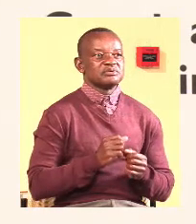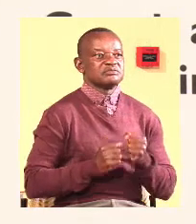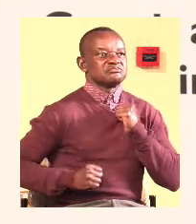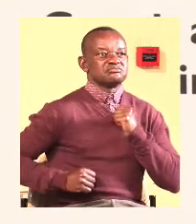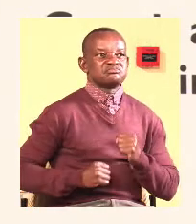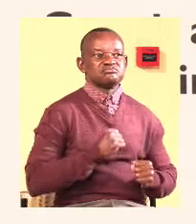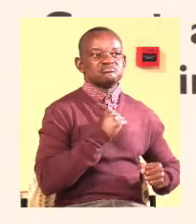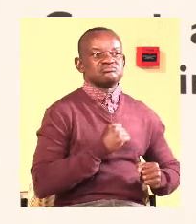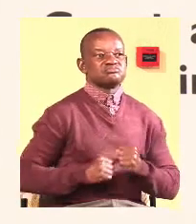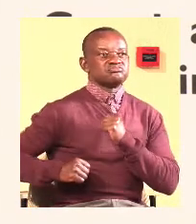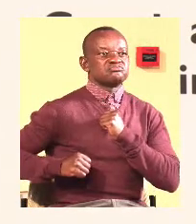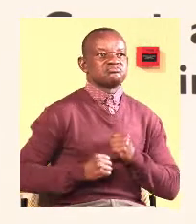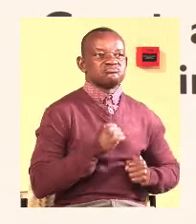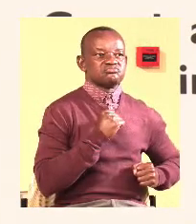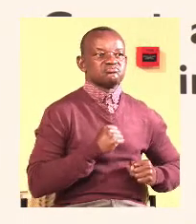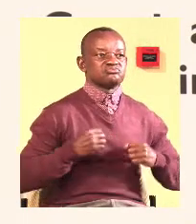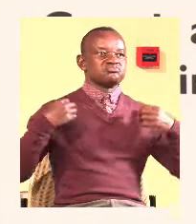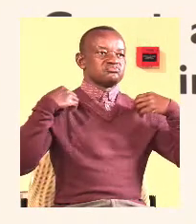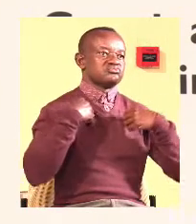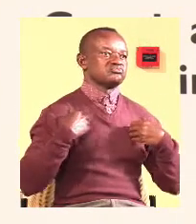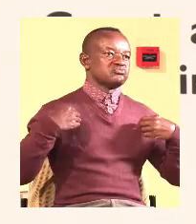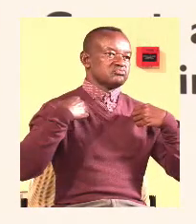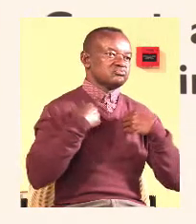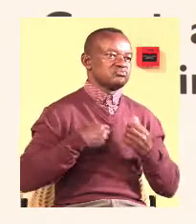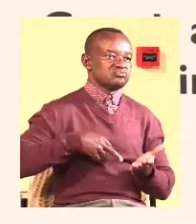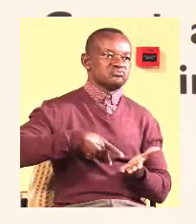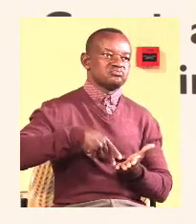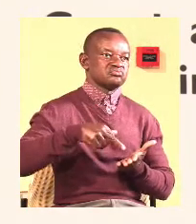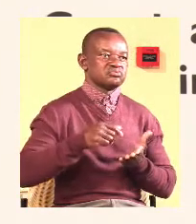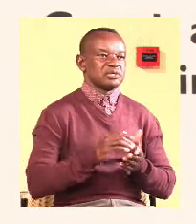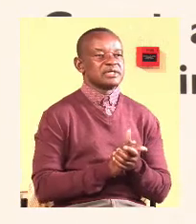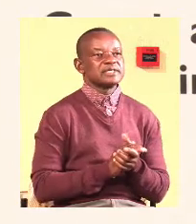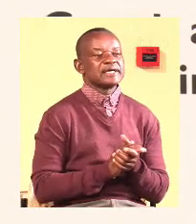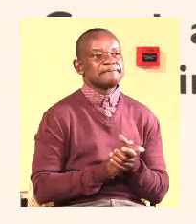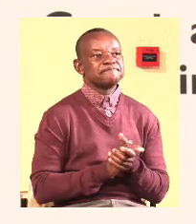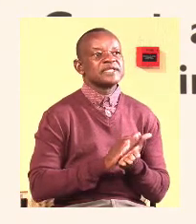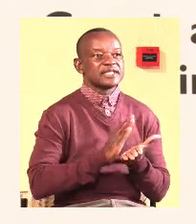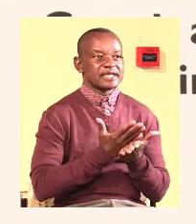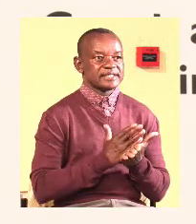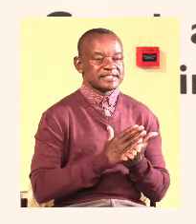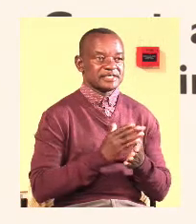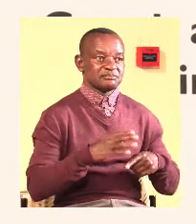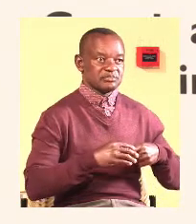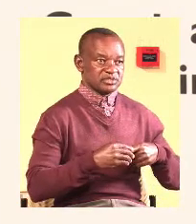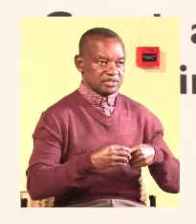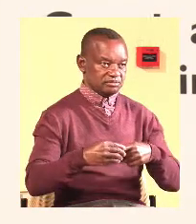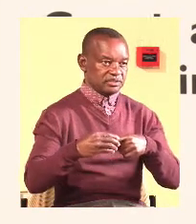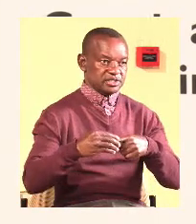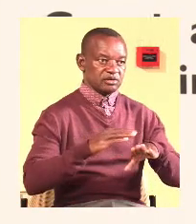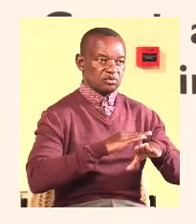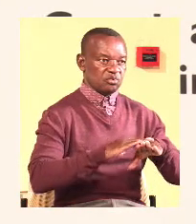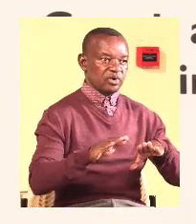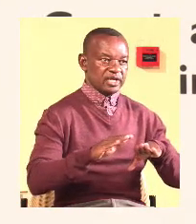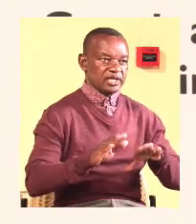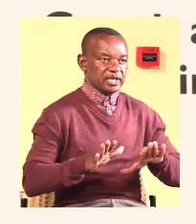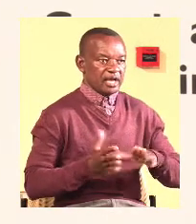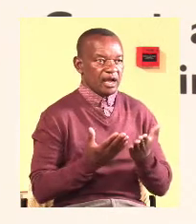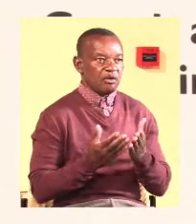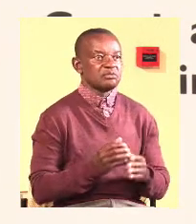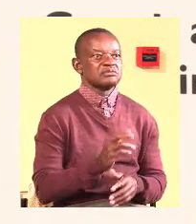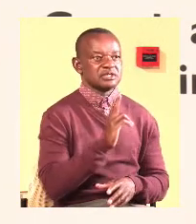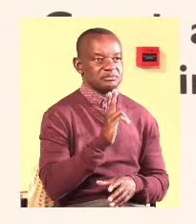there are conditions that are attached to that. What I can say is when you are to